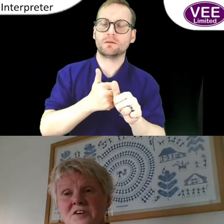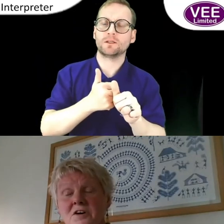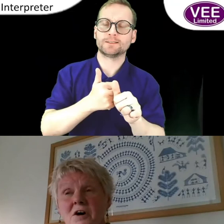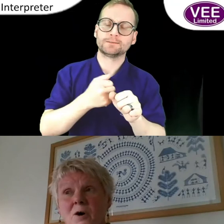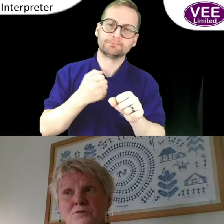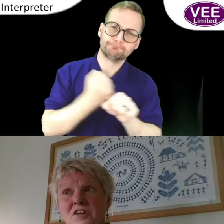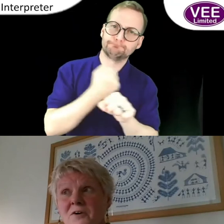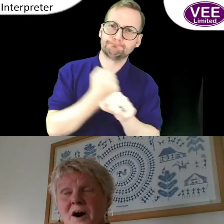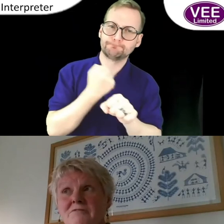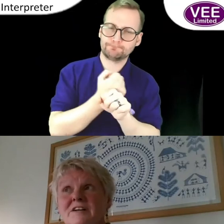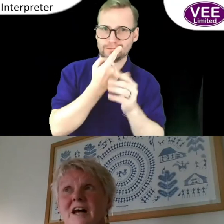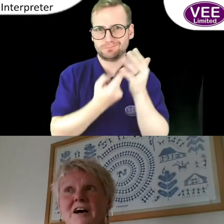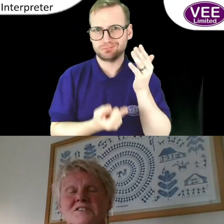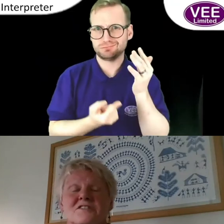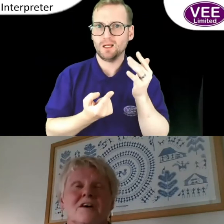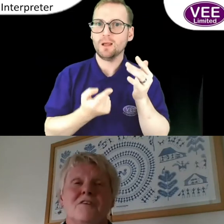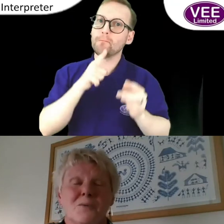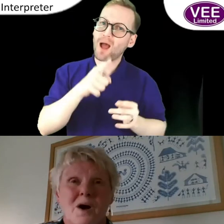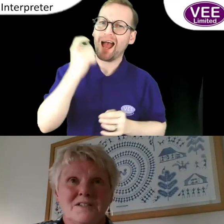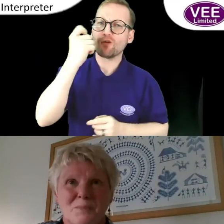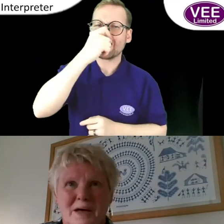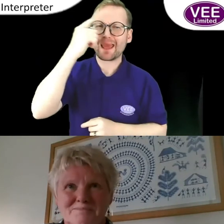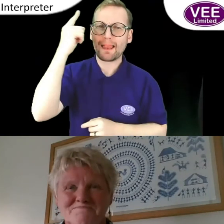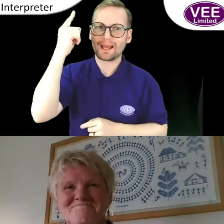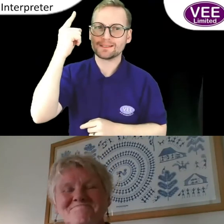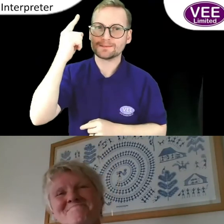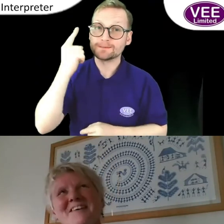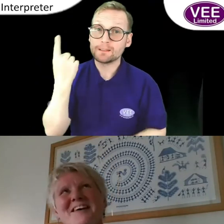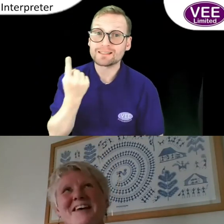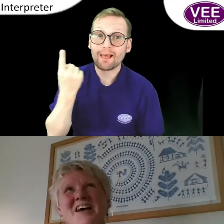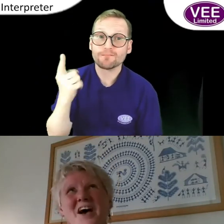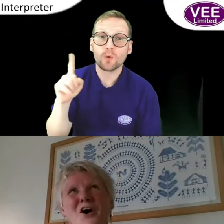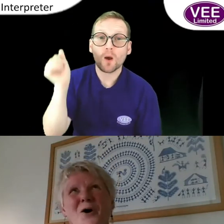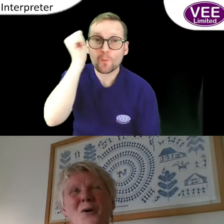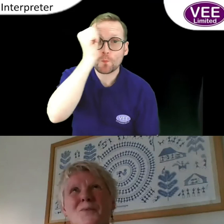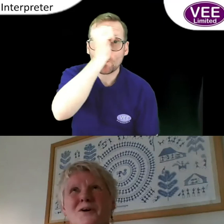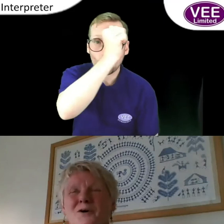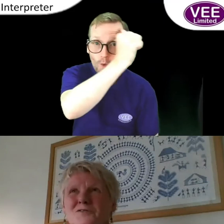And also, I realized, a very wise man,